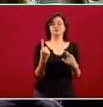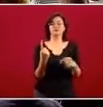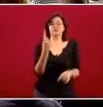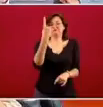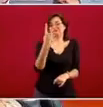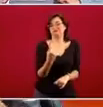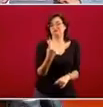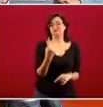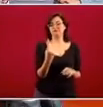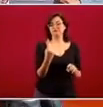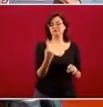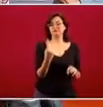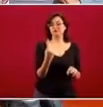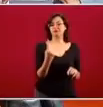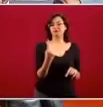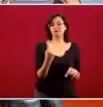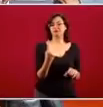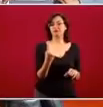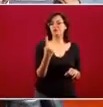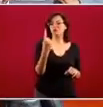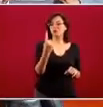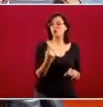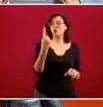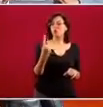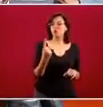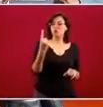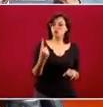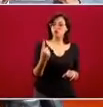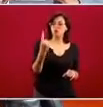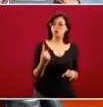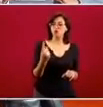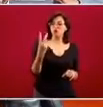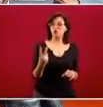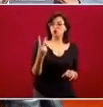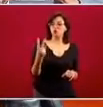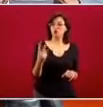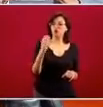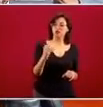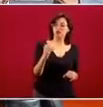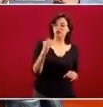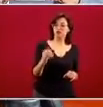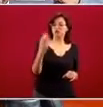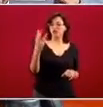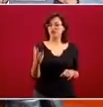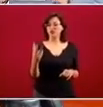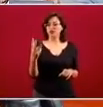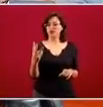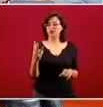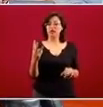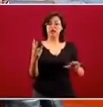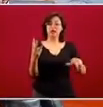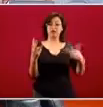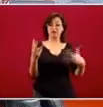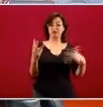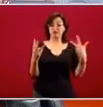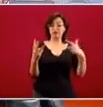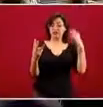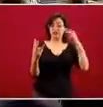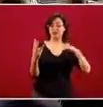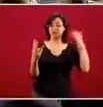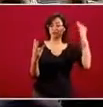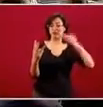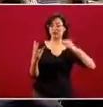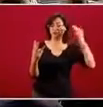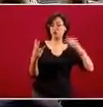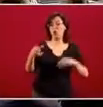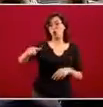Then here we have the first case, 2 cases, 0, 0, 0, 3. March the